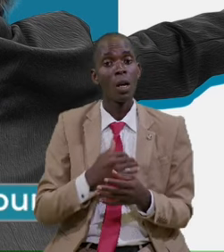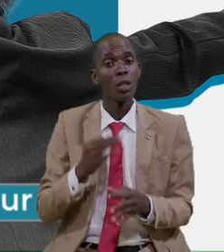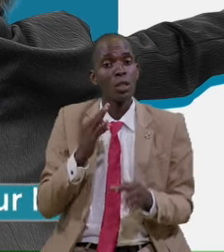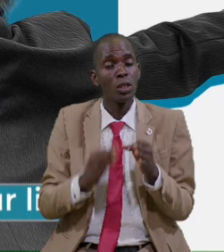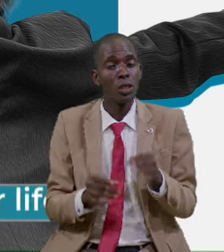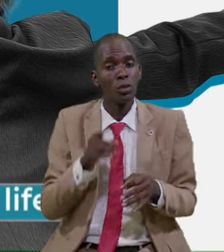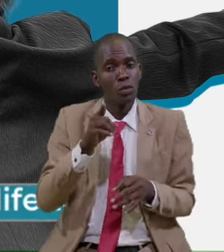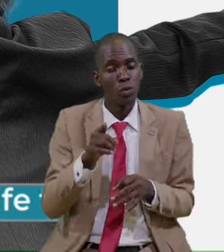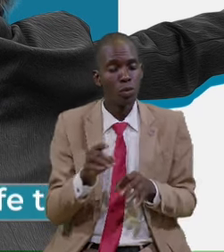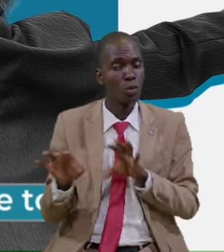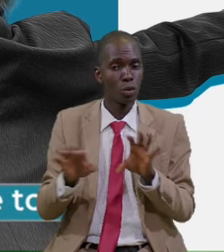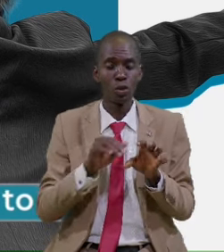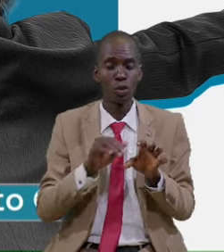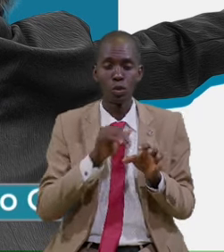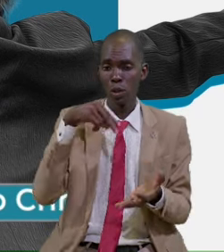God has convicted you.